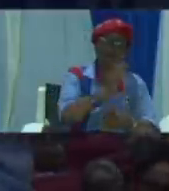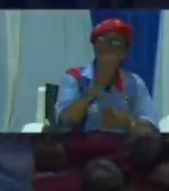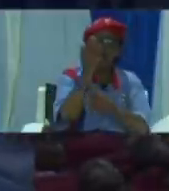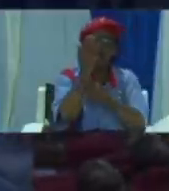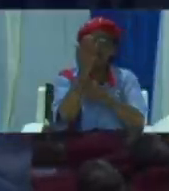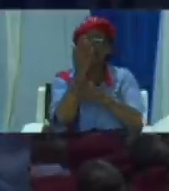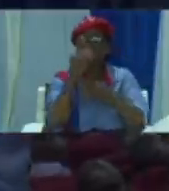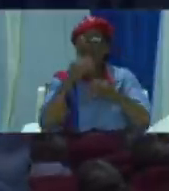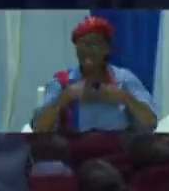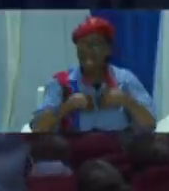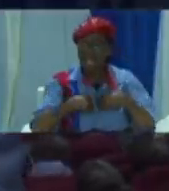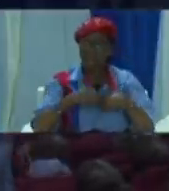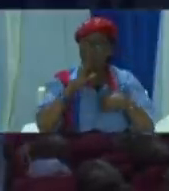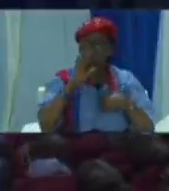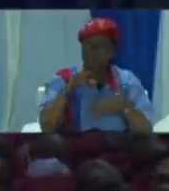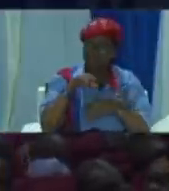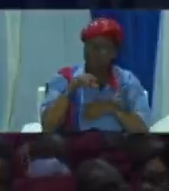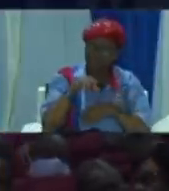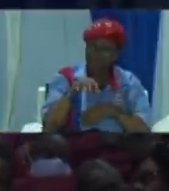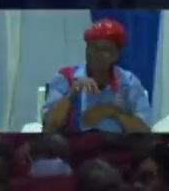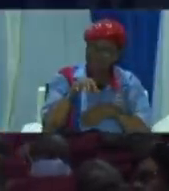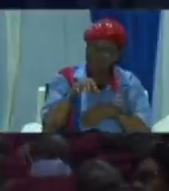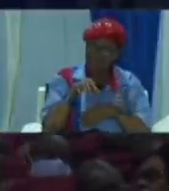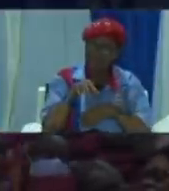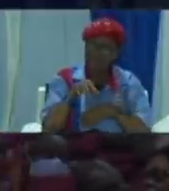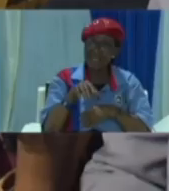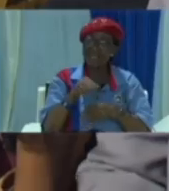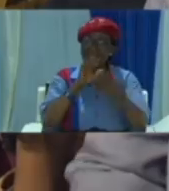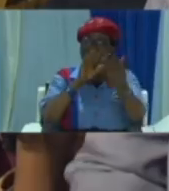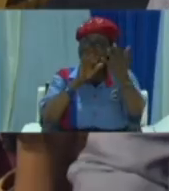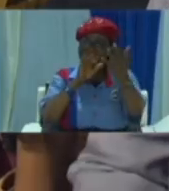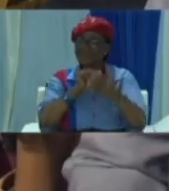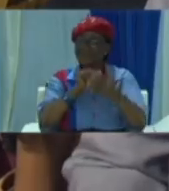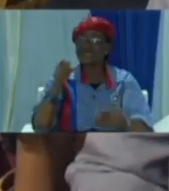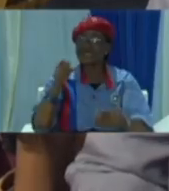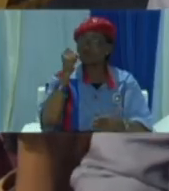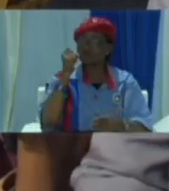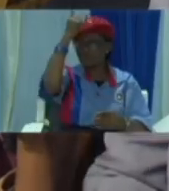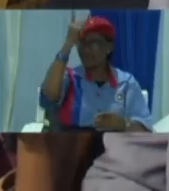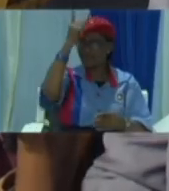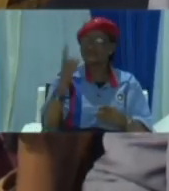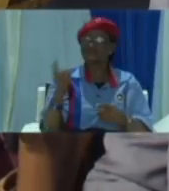withered, expect a surprise today.